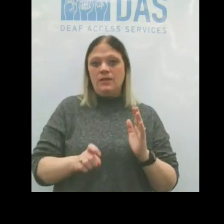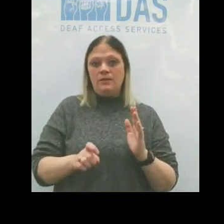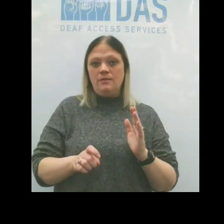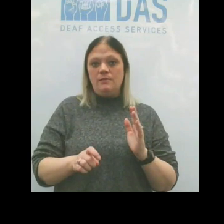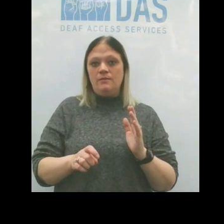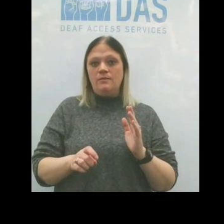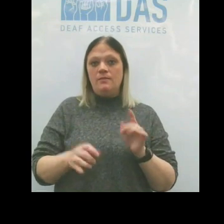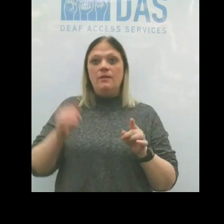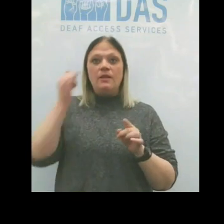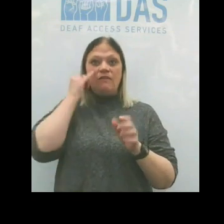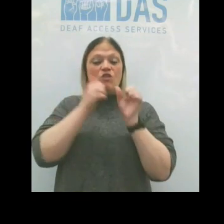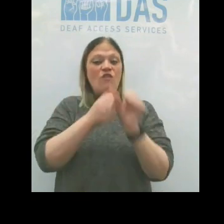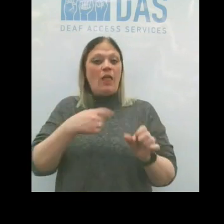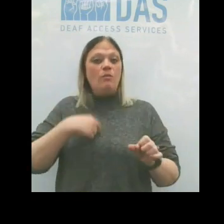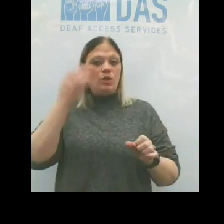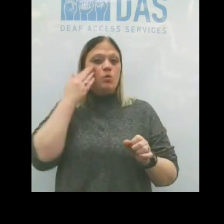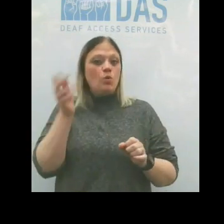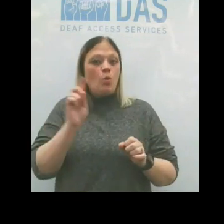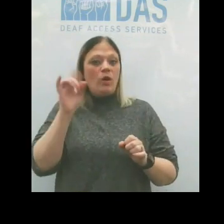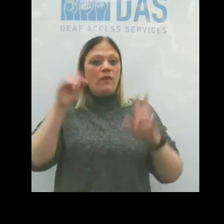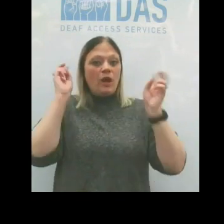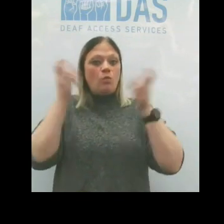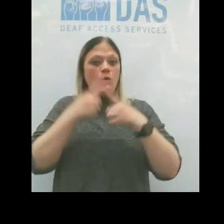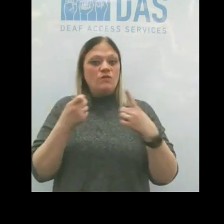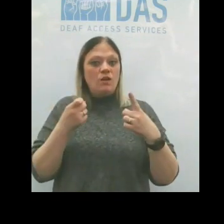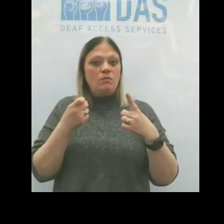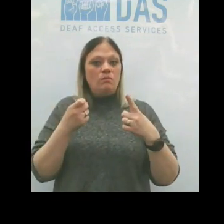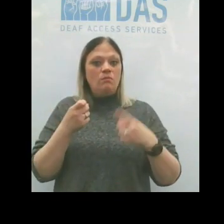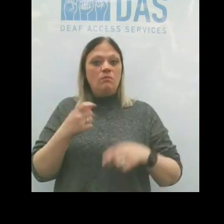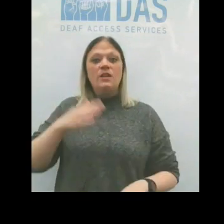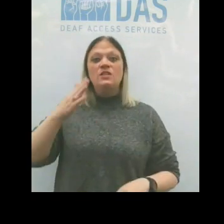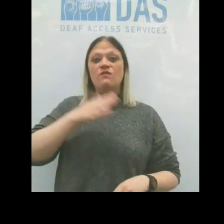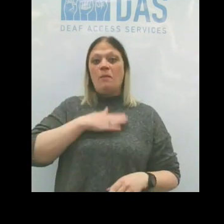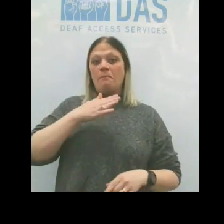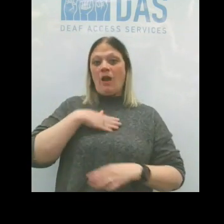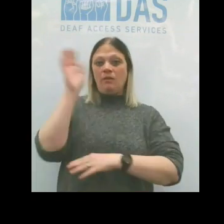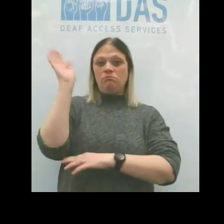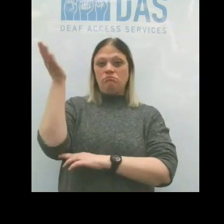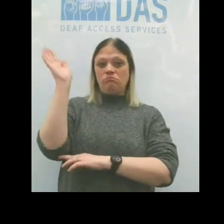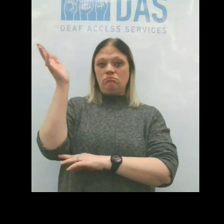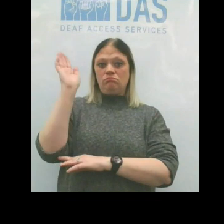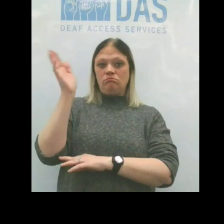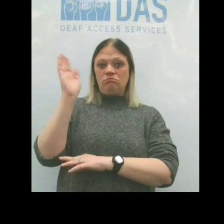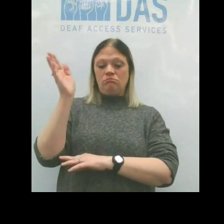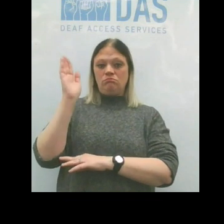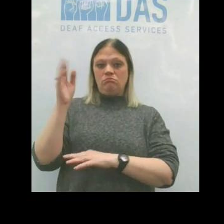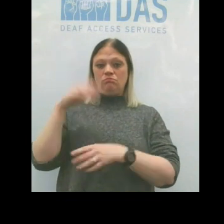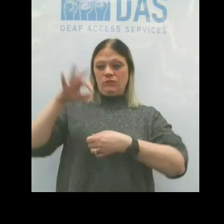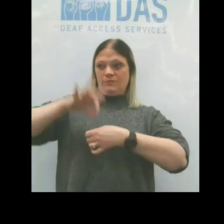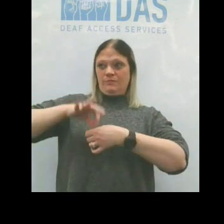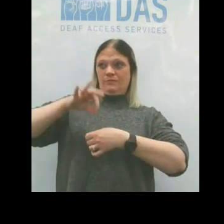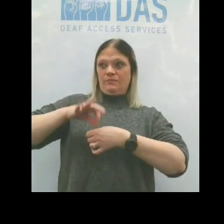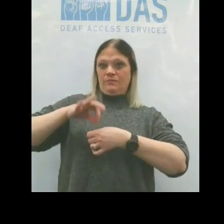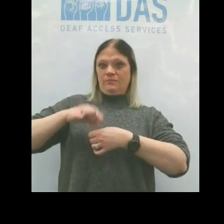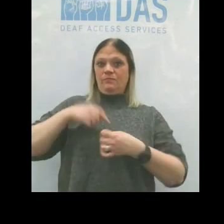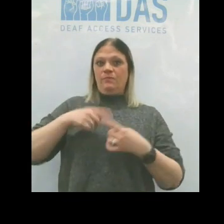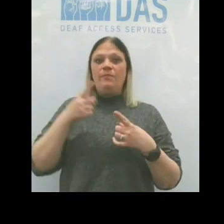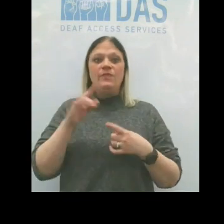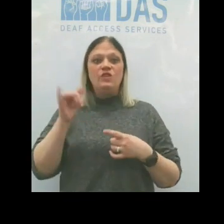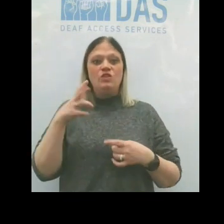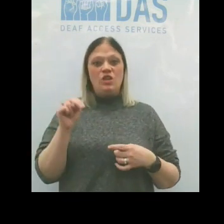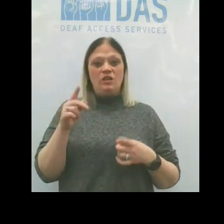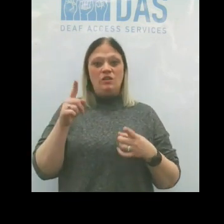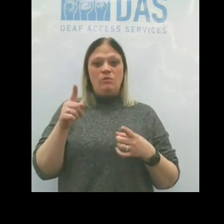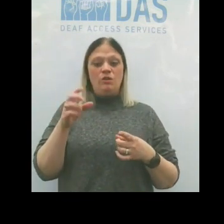know where that quote comes from. That is from my inaugural address in January of 2012. And there I am, a